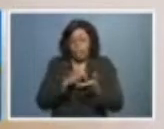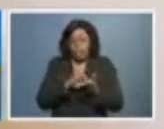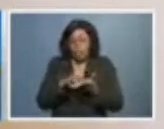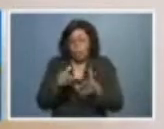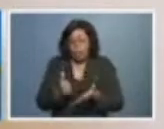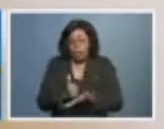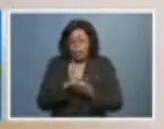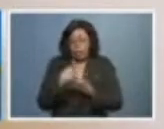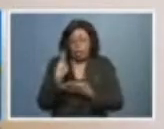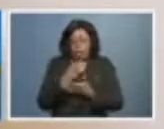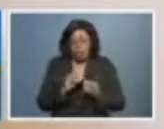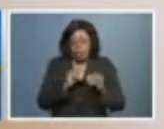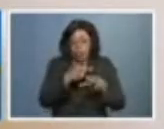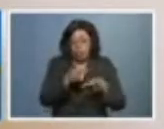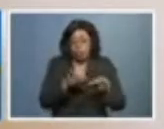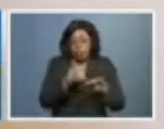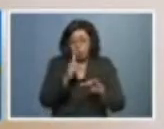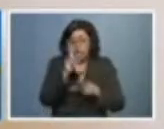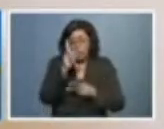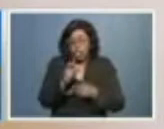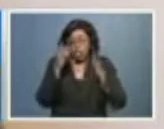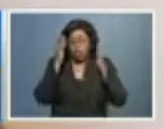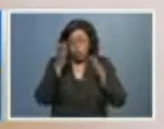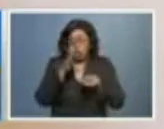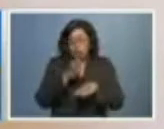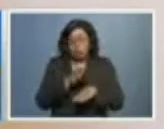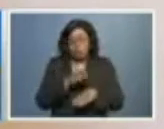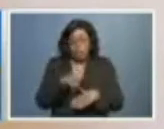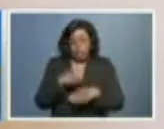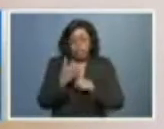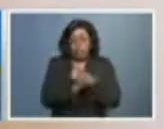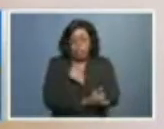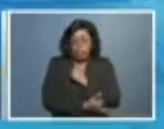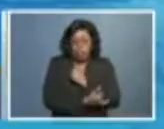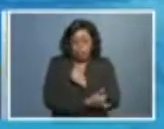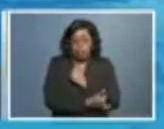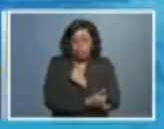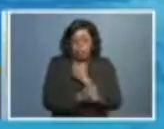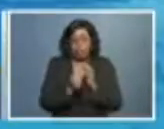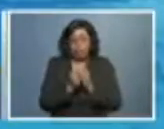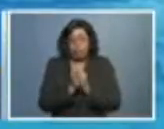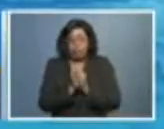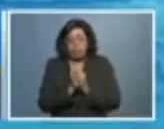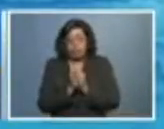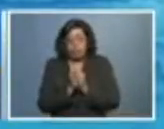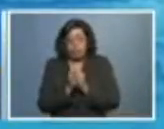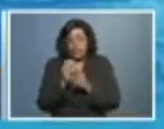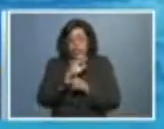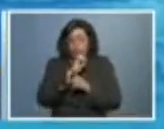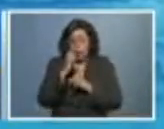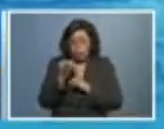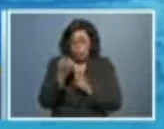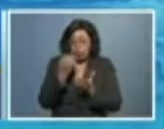helps us to prioritize where we need to focus as a country when it comes to addressing mercury contamination. The Global Environment Facility